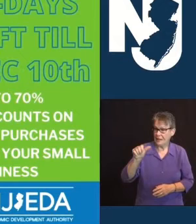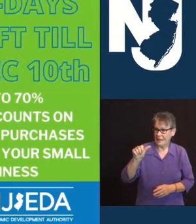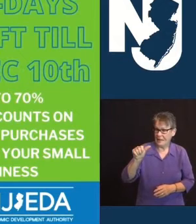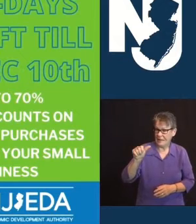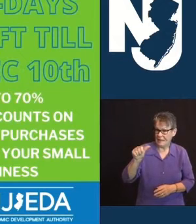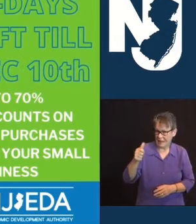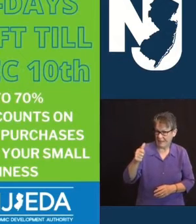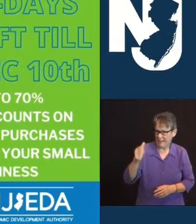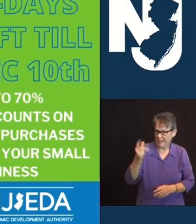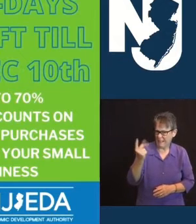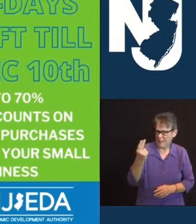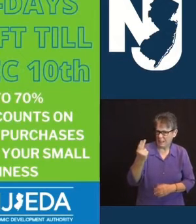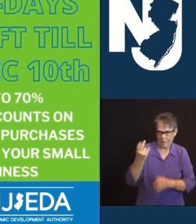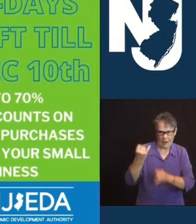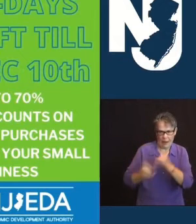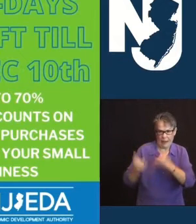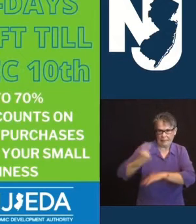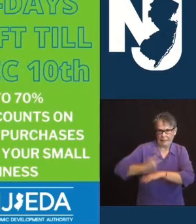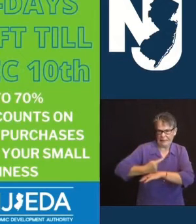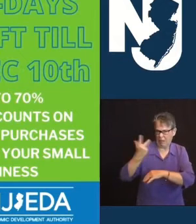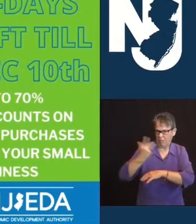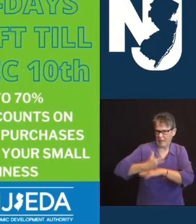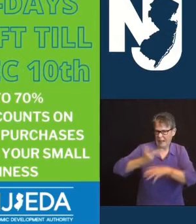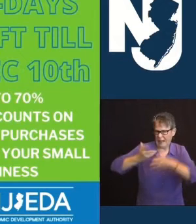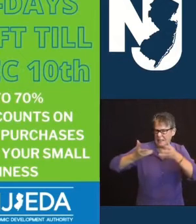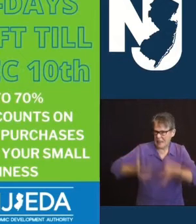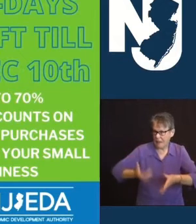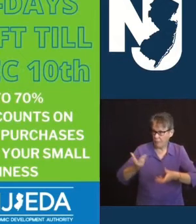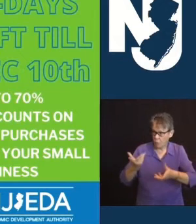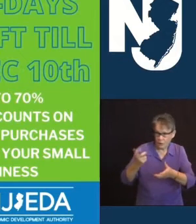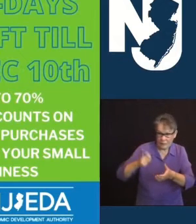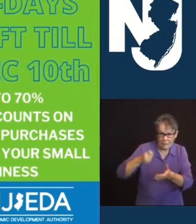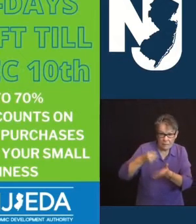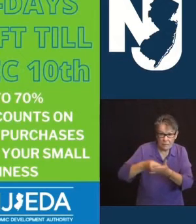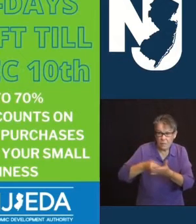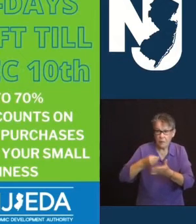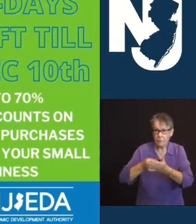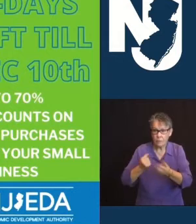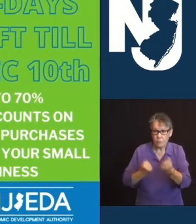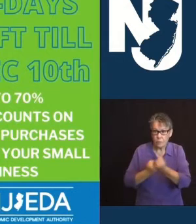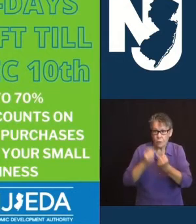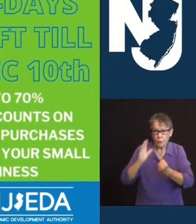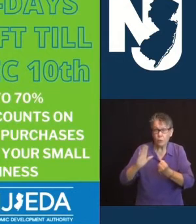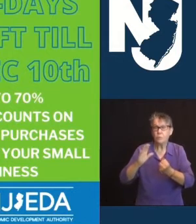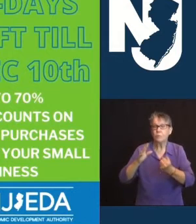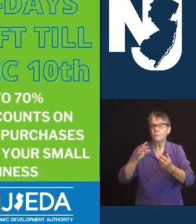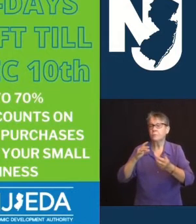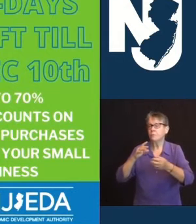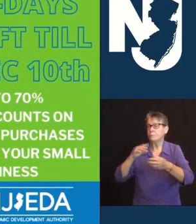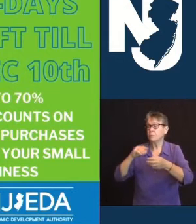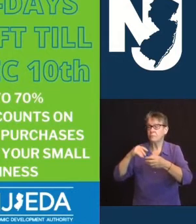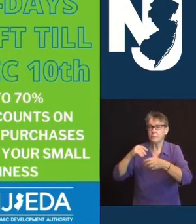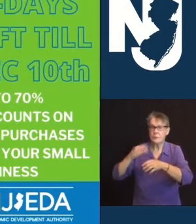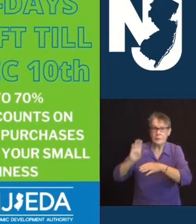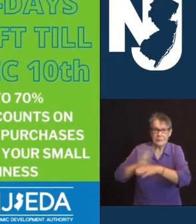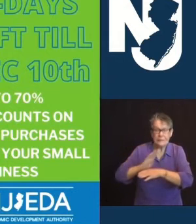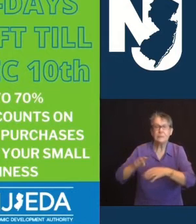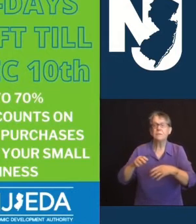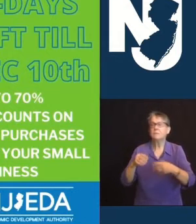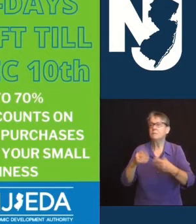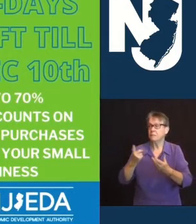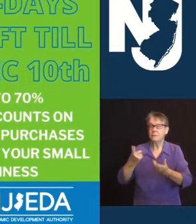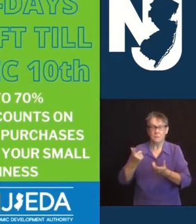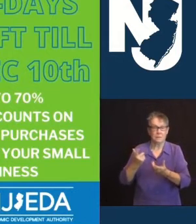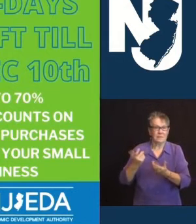of personal protective equipment. If you are the owner of a small business and have not yet registered for this discount program, I urge you to